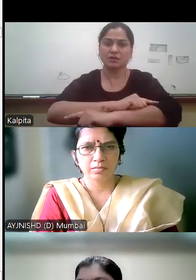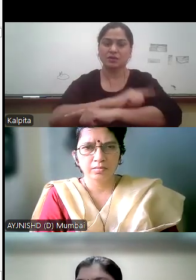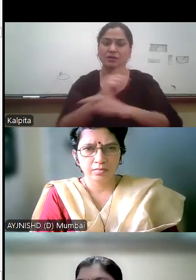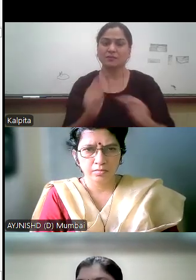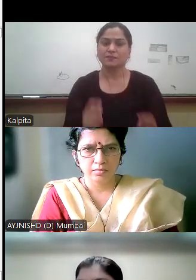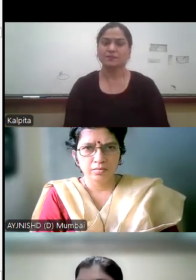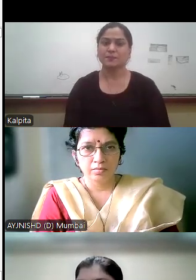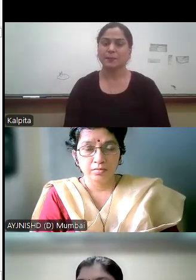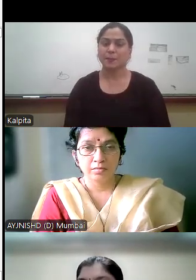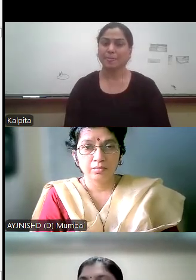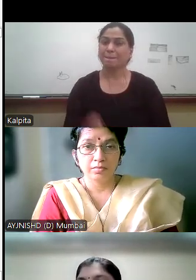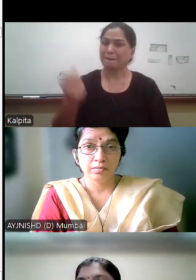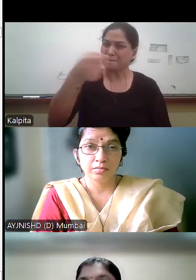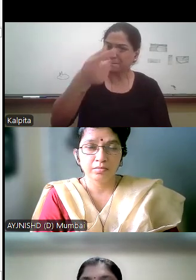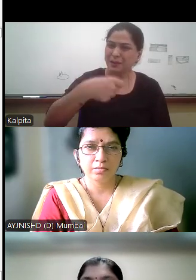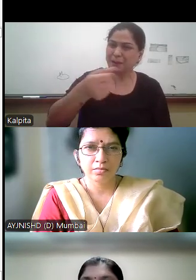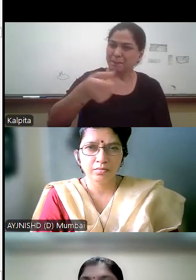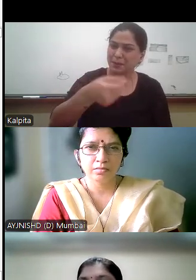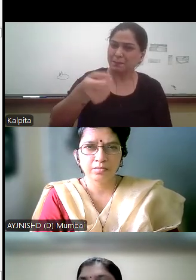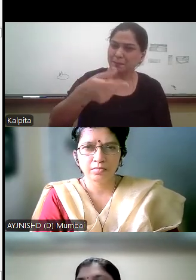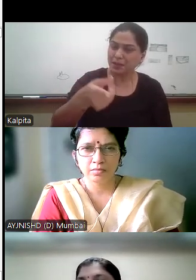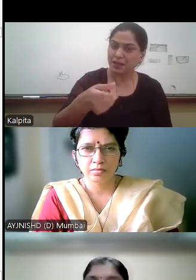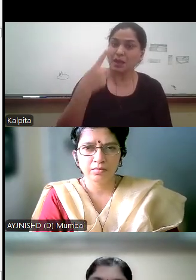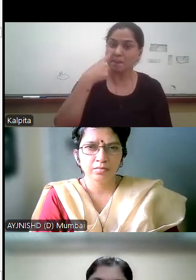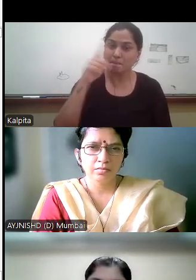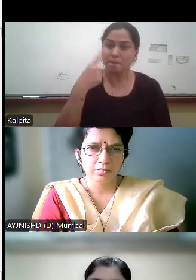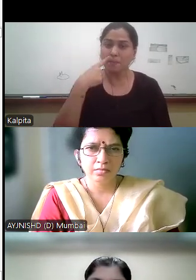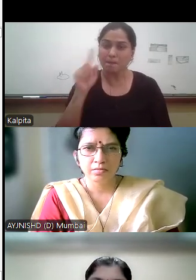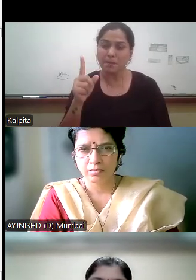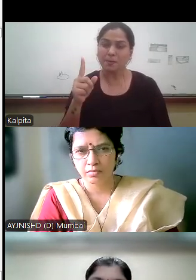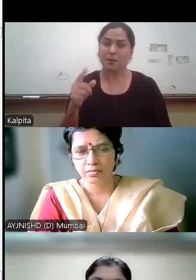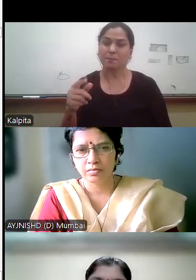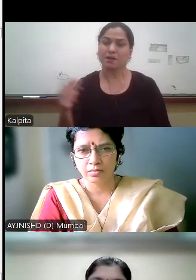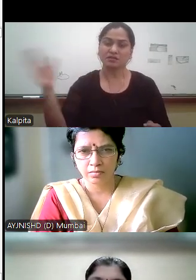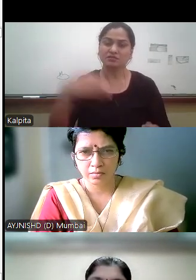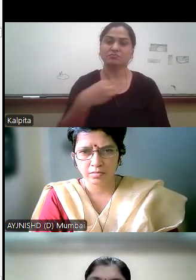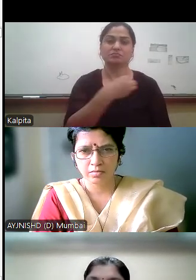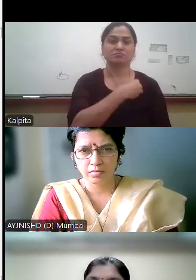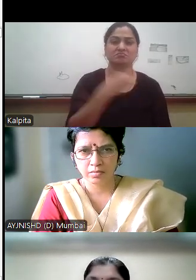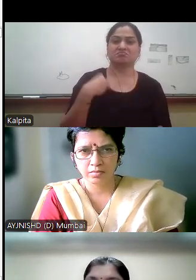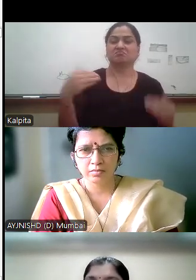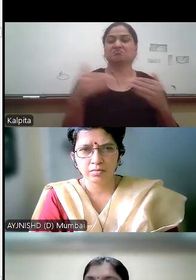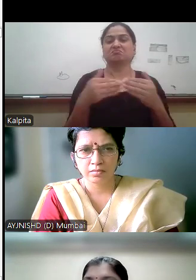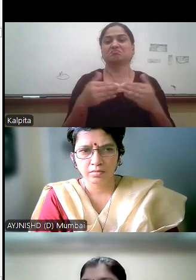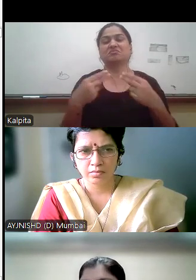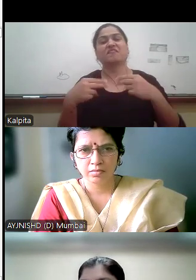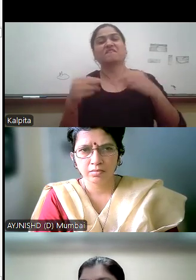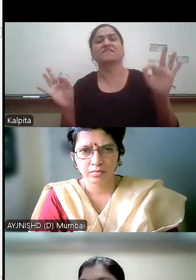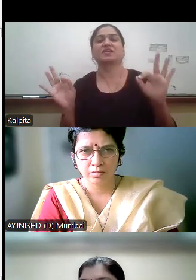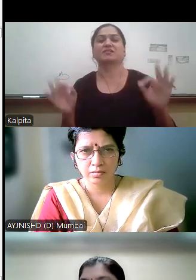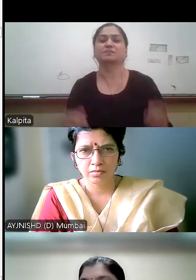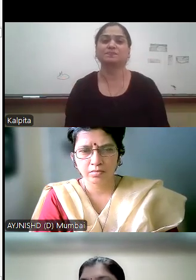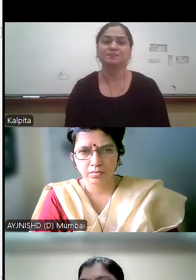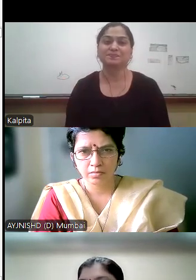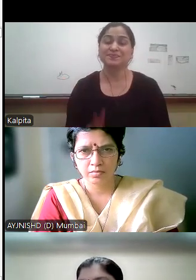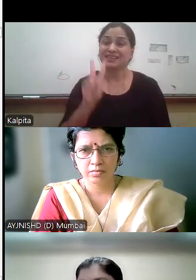funding these or things so that the parents can get treatment free of cost. Then there's another scheme called Vikas.